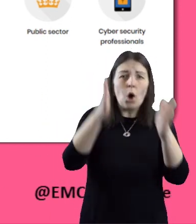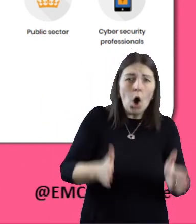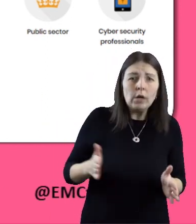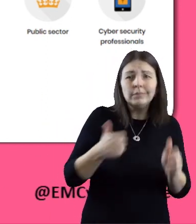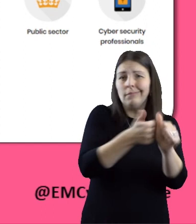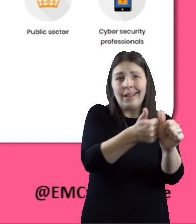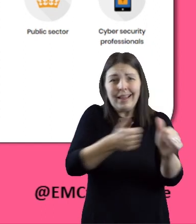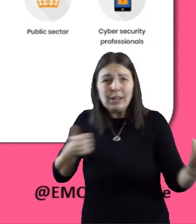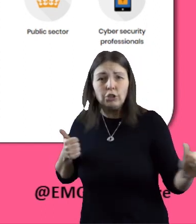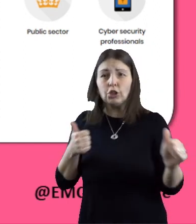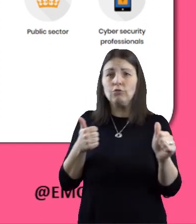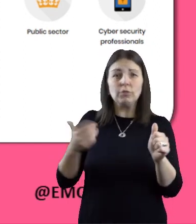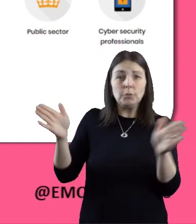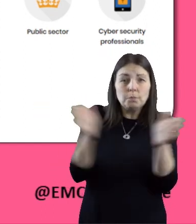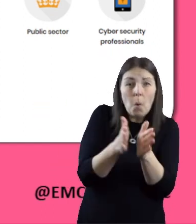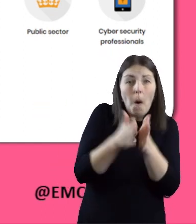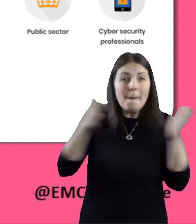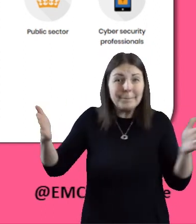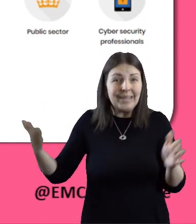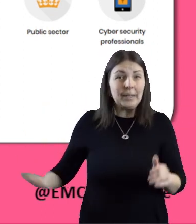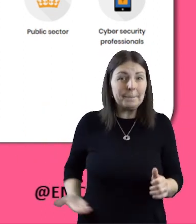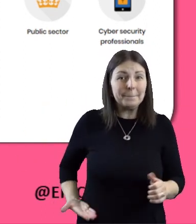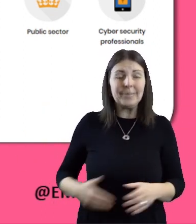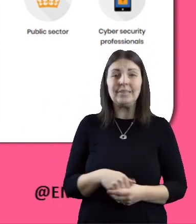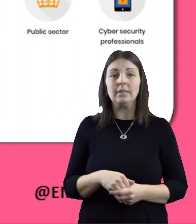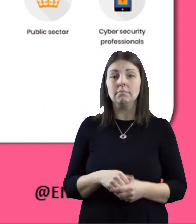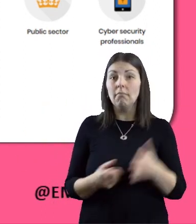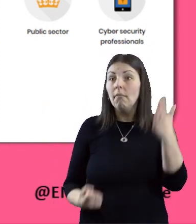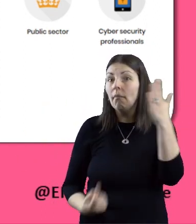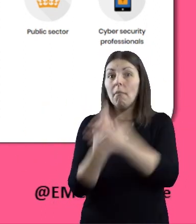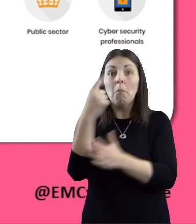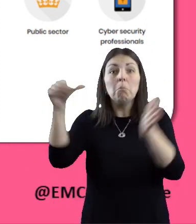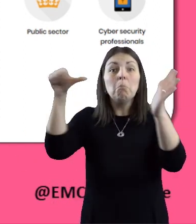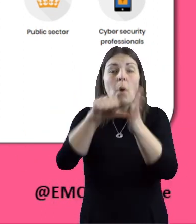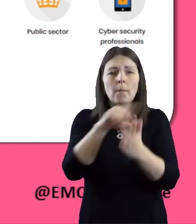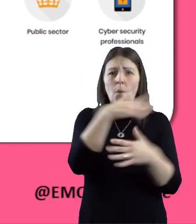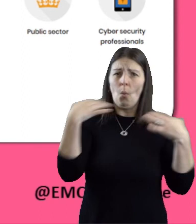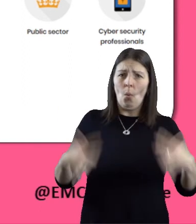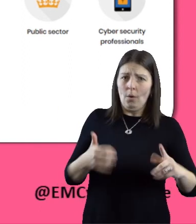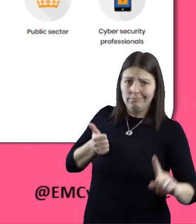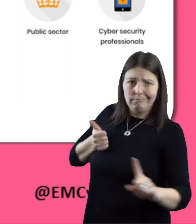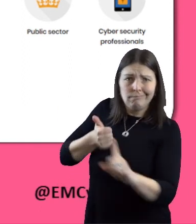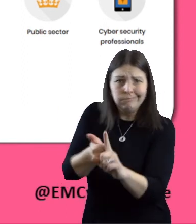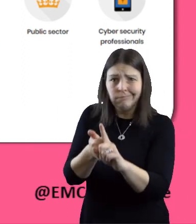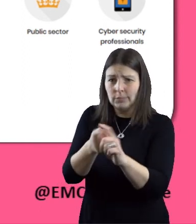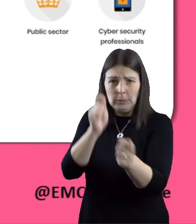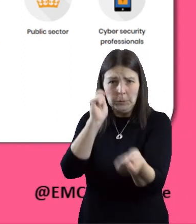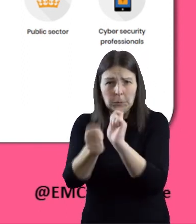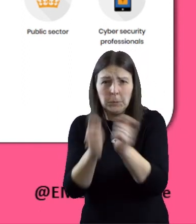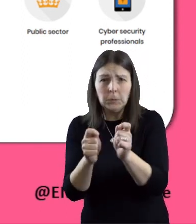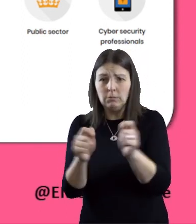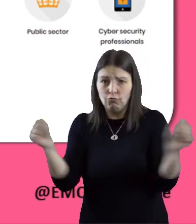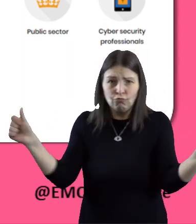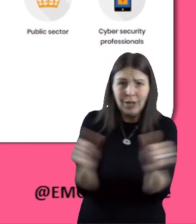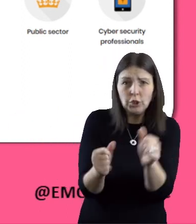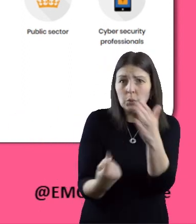medium enterprises, as well as the general public. When incidents do occur, they provide effective incident response to minimise harm to the